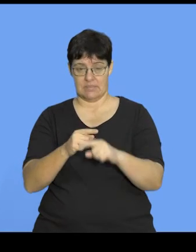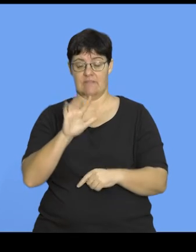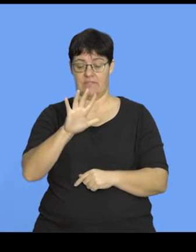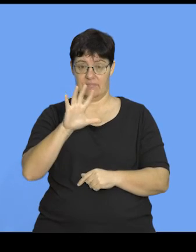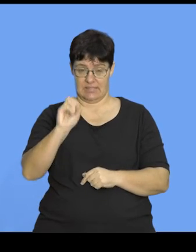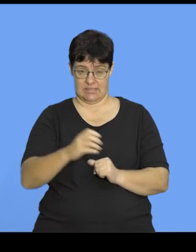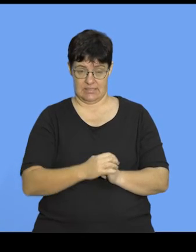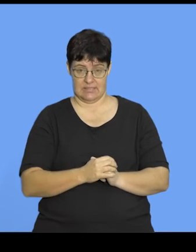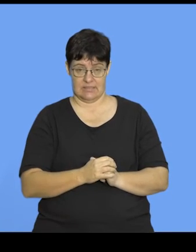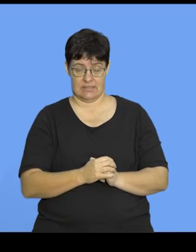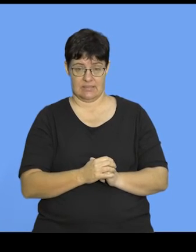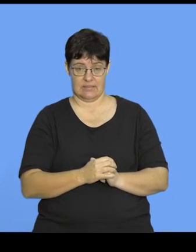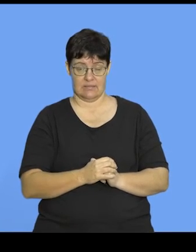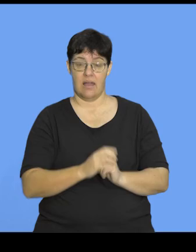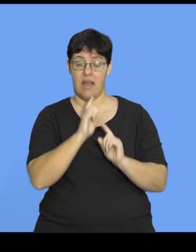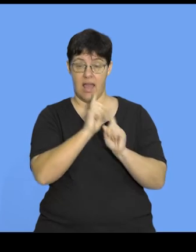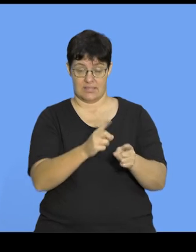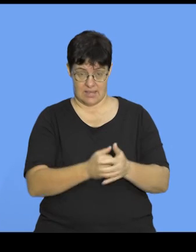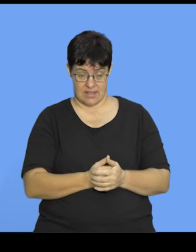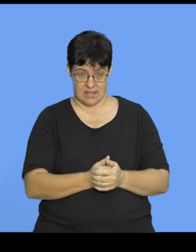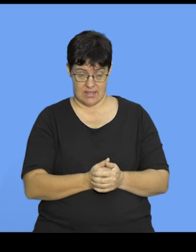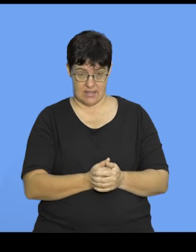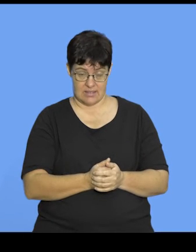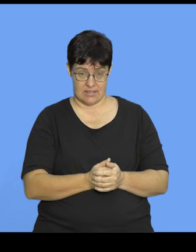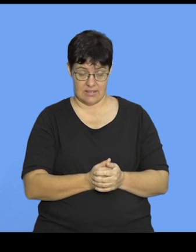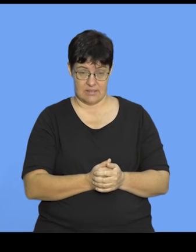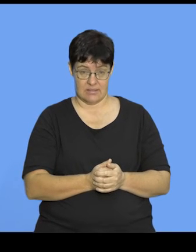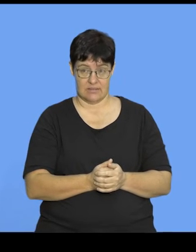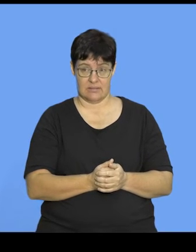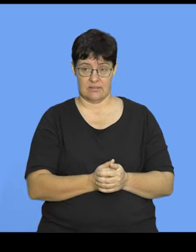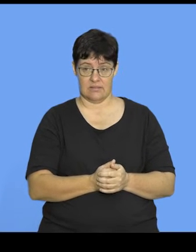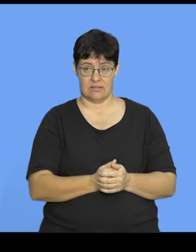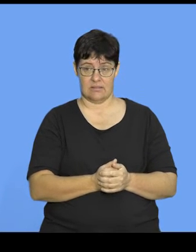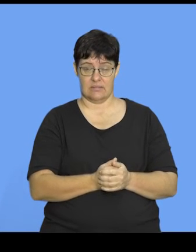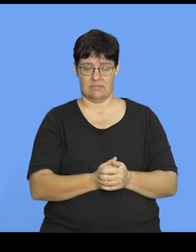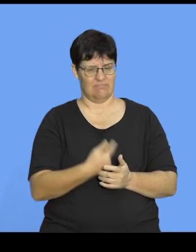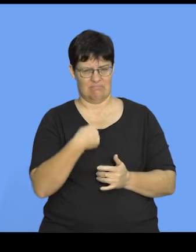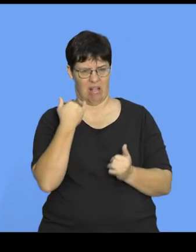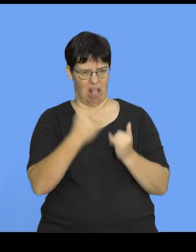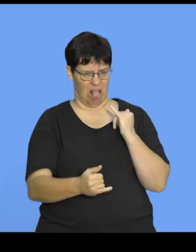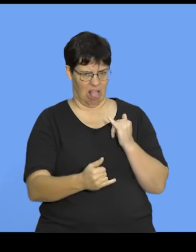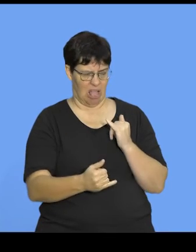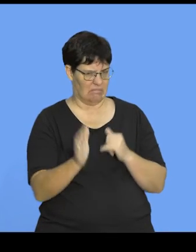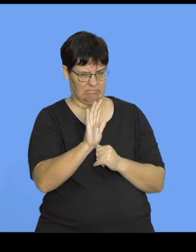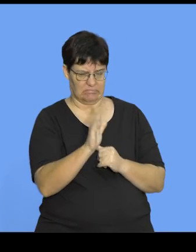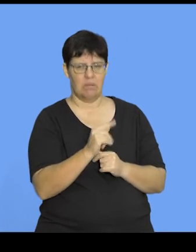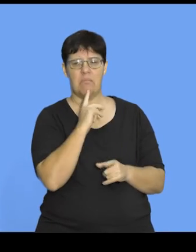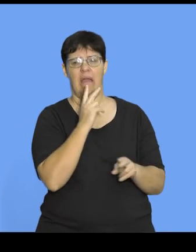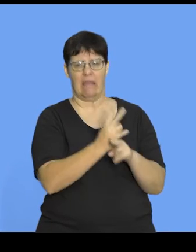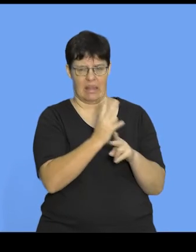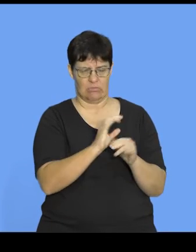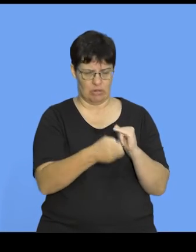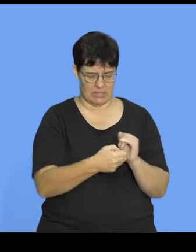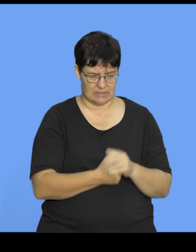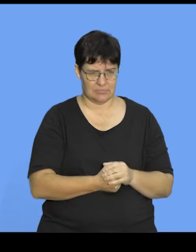by 50. That, when I press equal, that gives, maybe I put an extra bracket in there, so that shouldn't